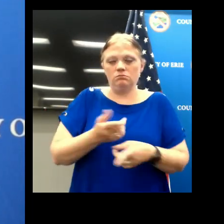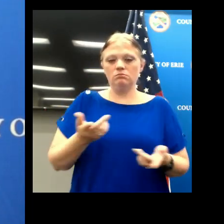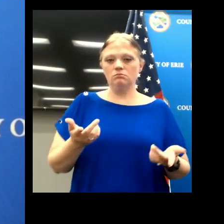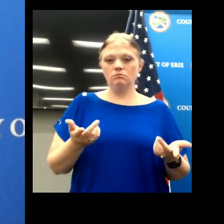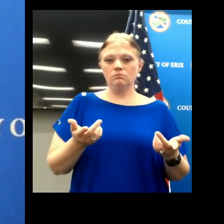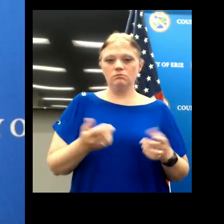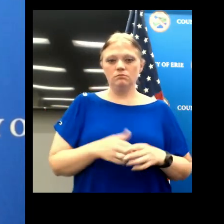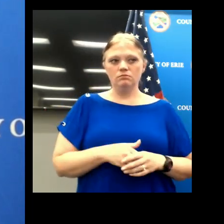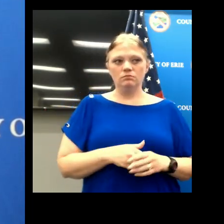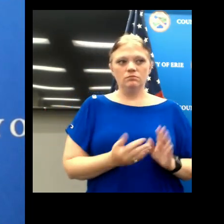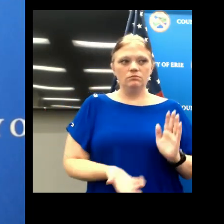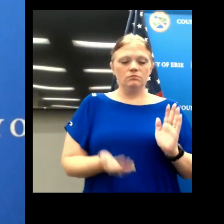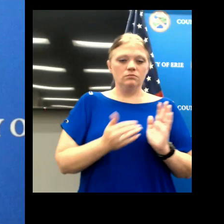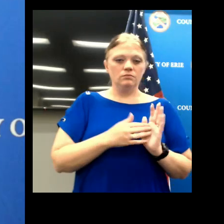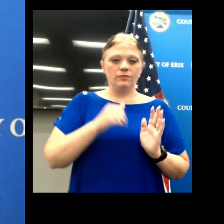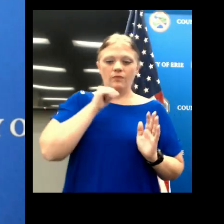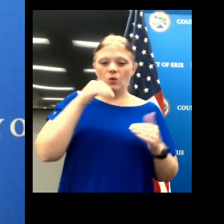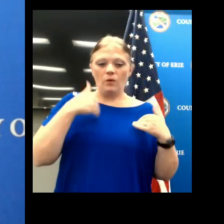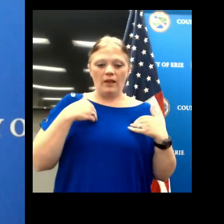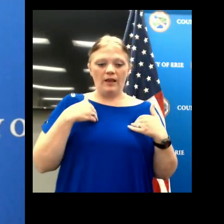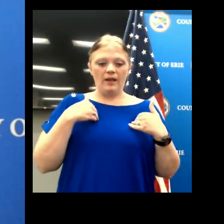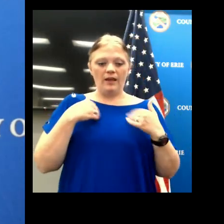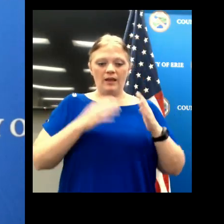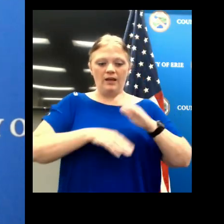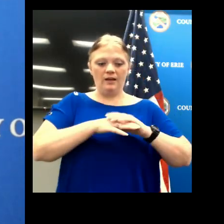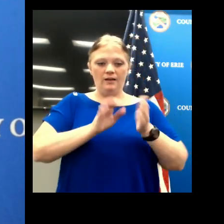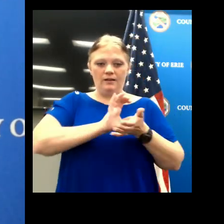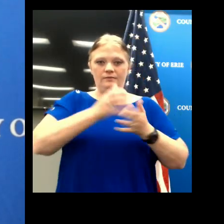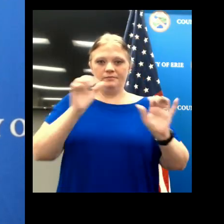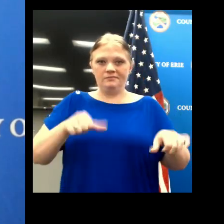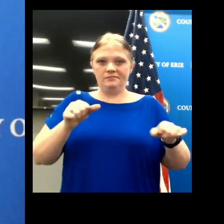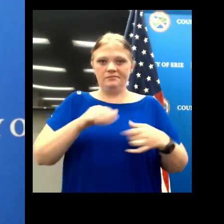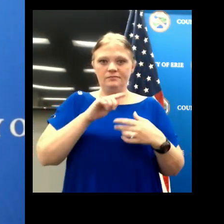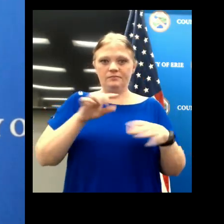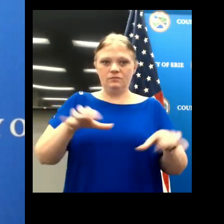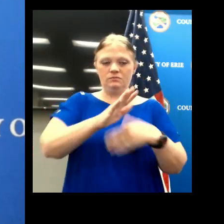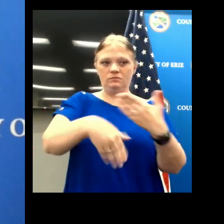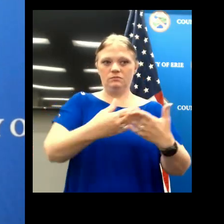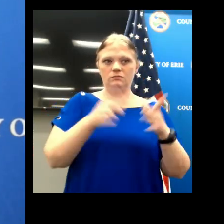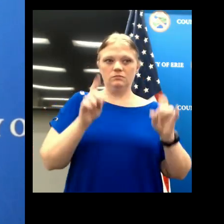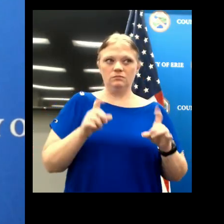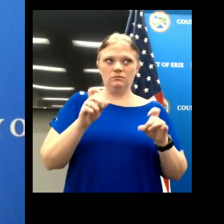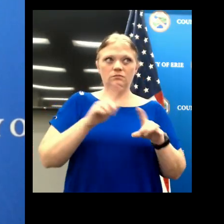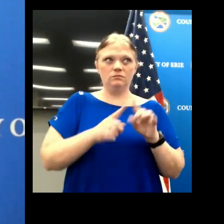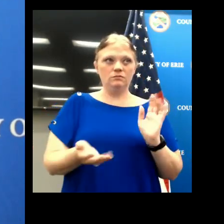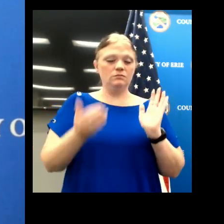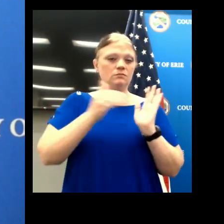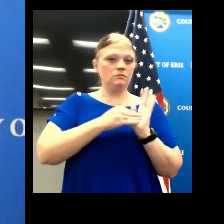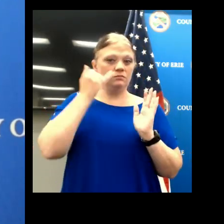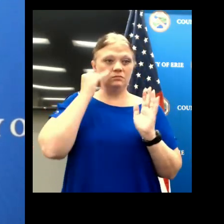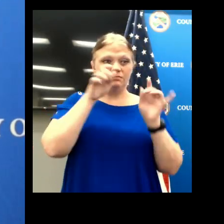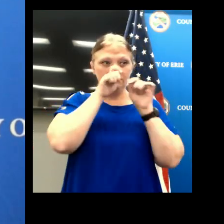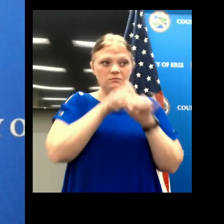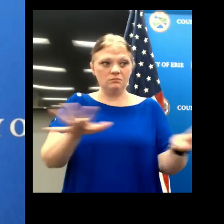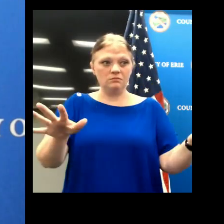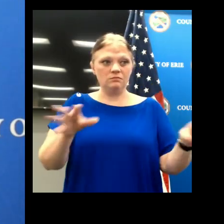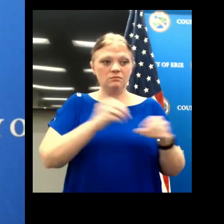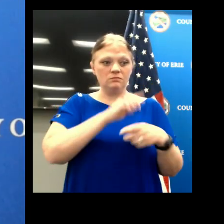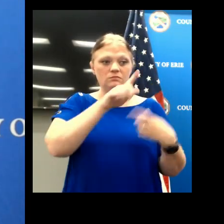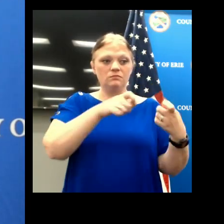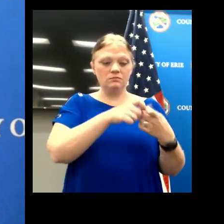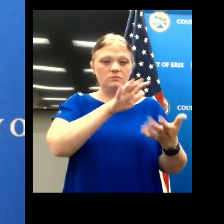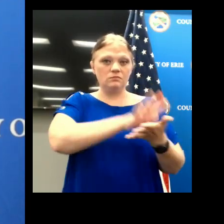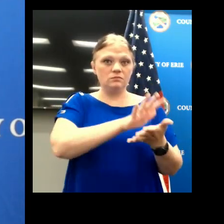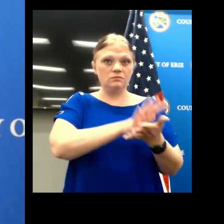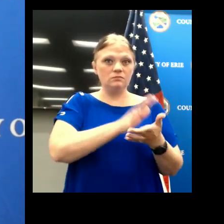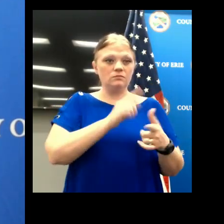we don't have the capacity to do all that testing. However, if there is an outbreak in a particular